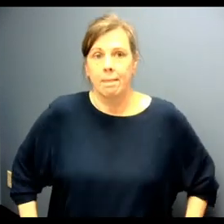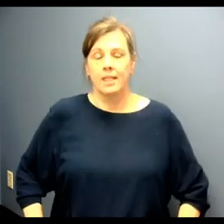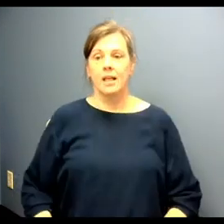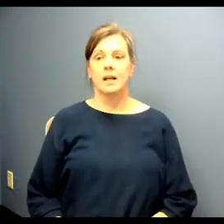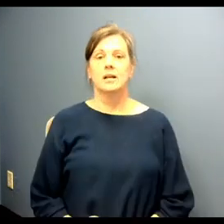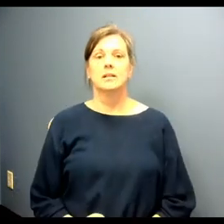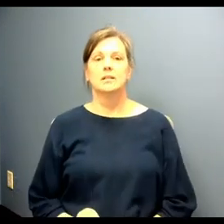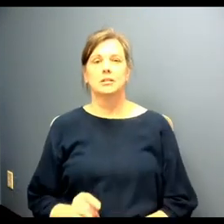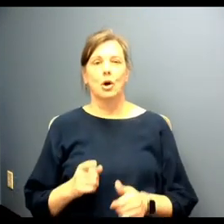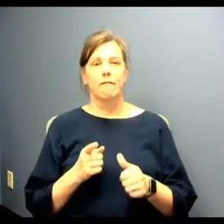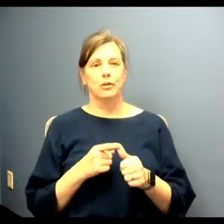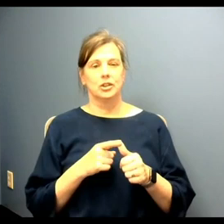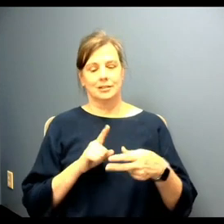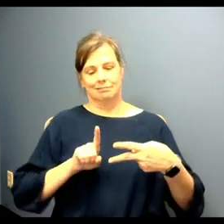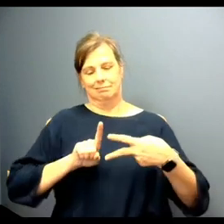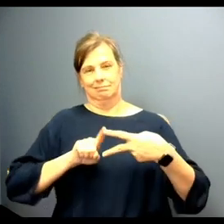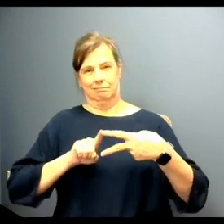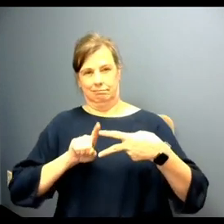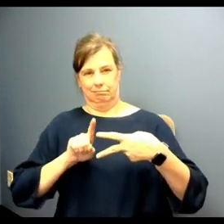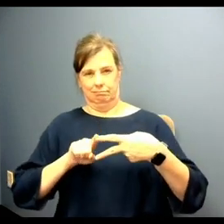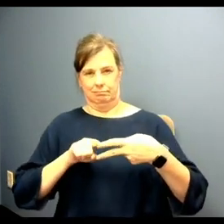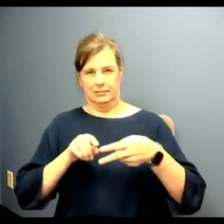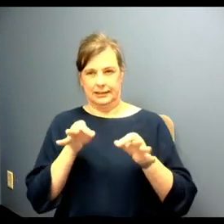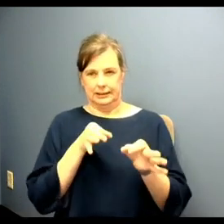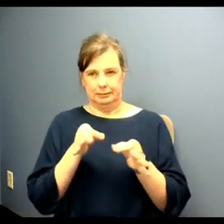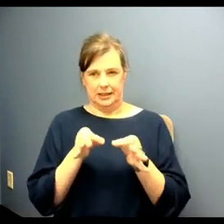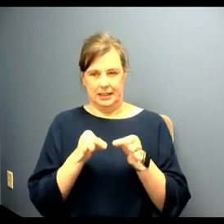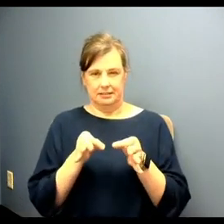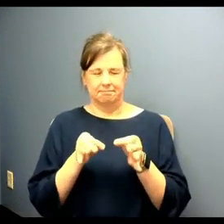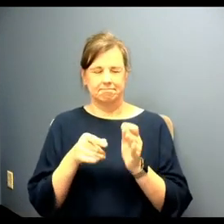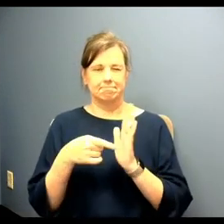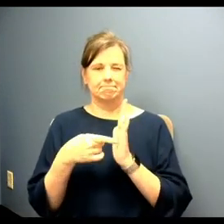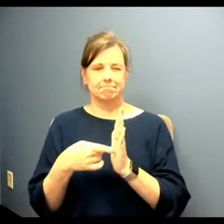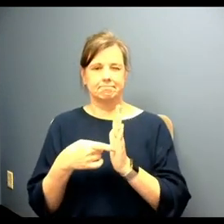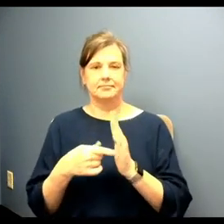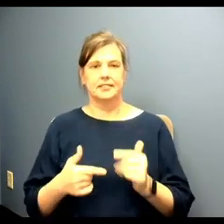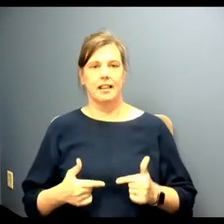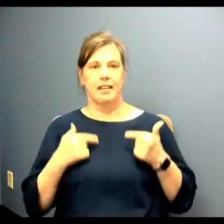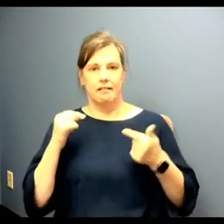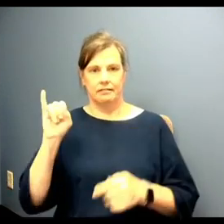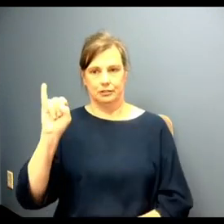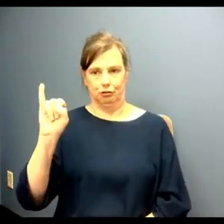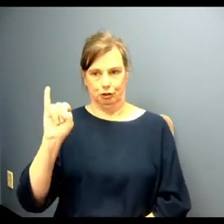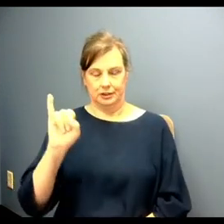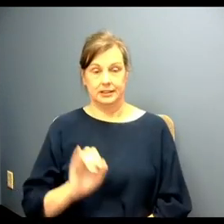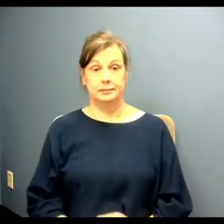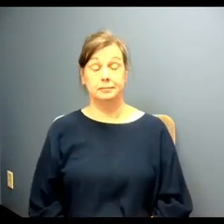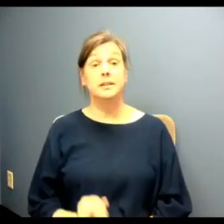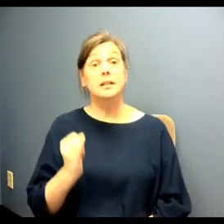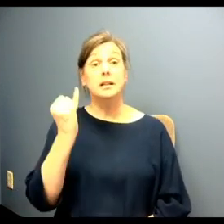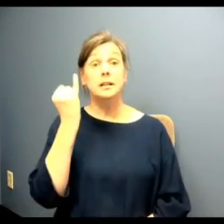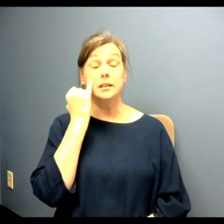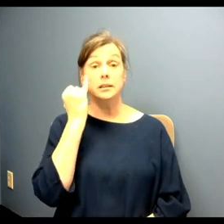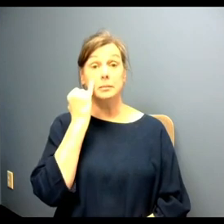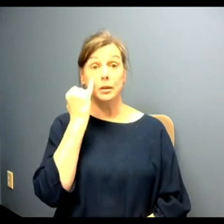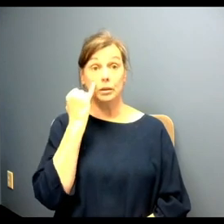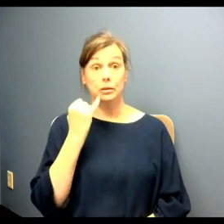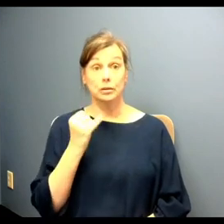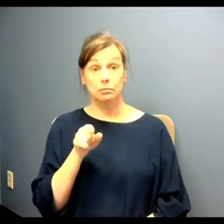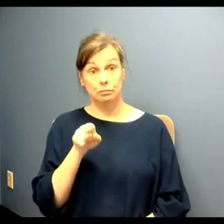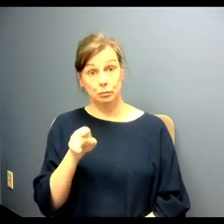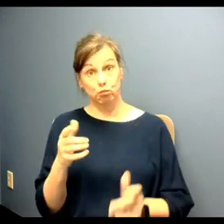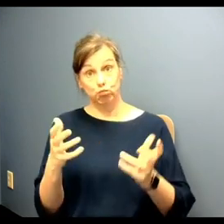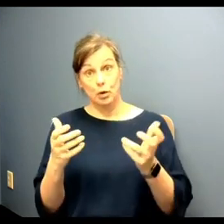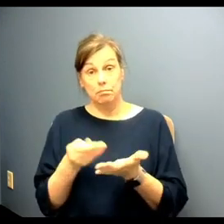Let's take a look at adverse selection, specifically in the life insurance market. Now let's imagine that you were interested in purchasing